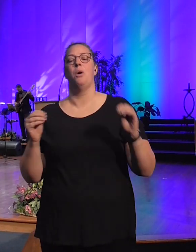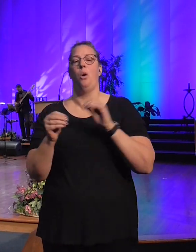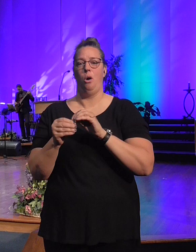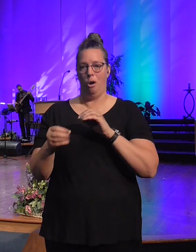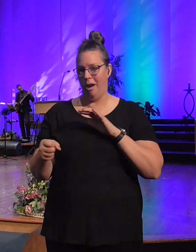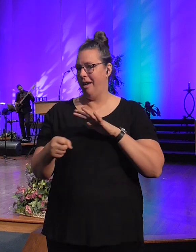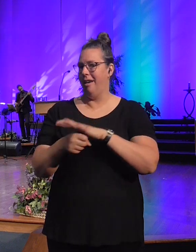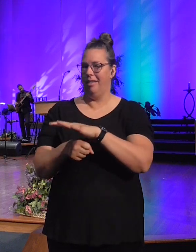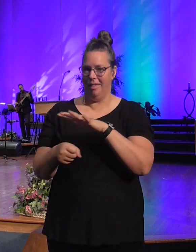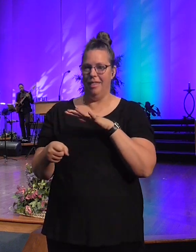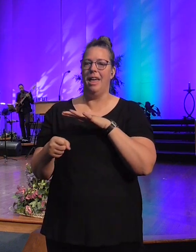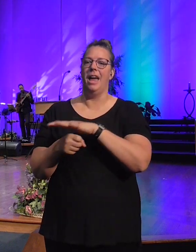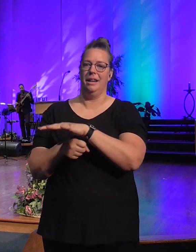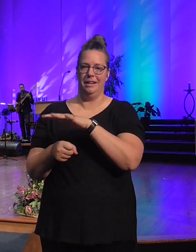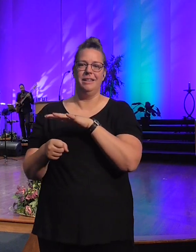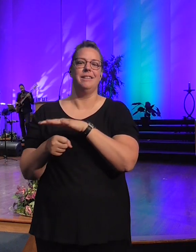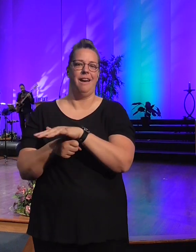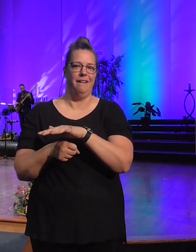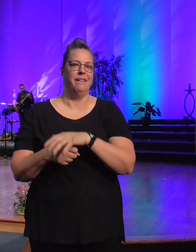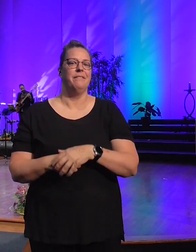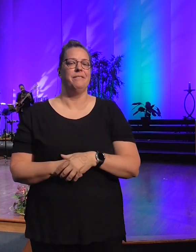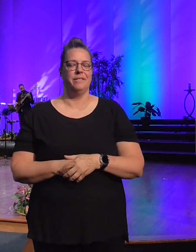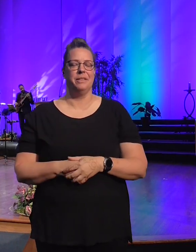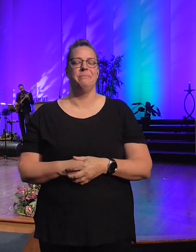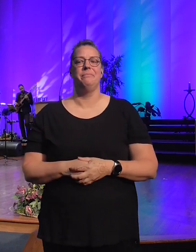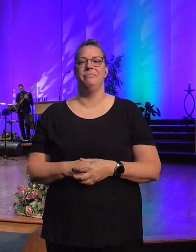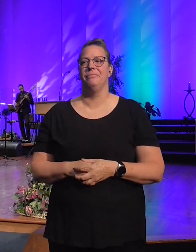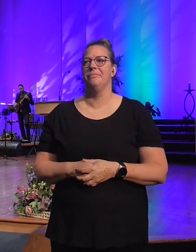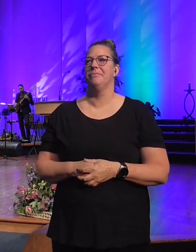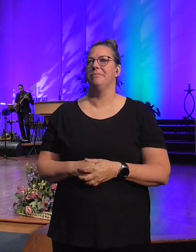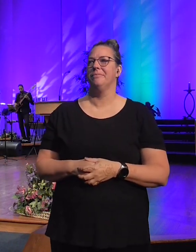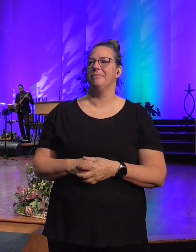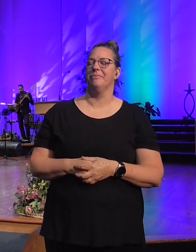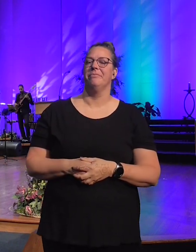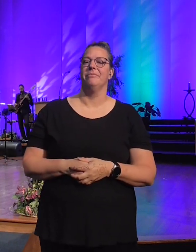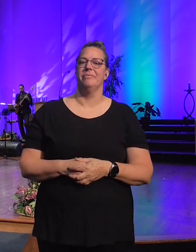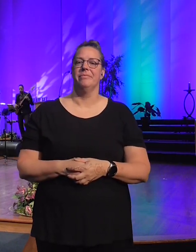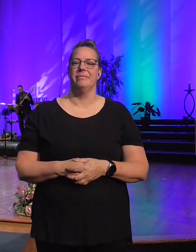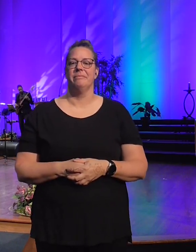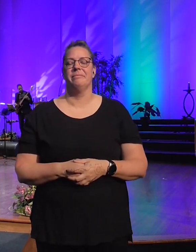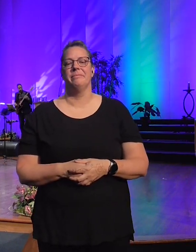There's more than enough.